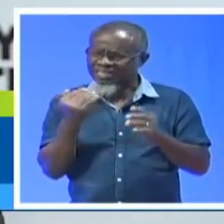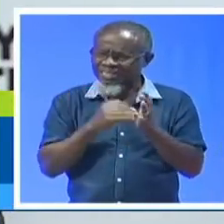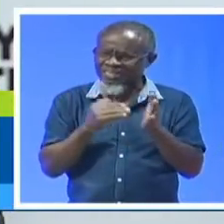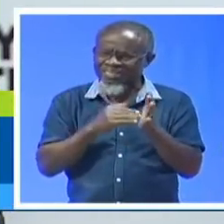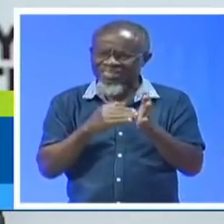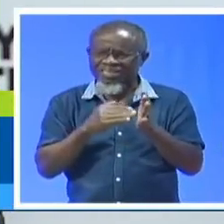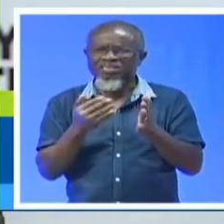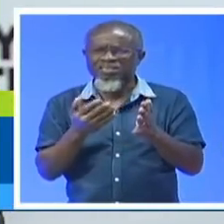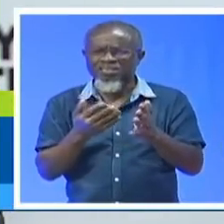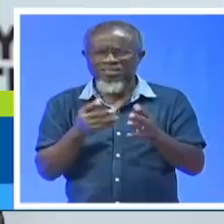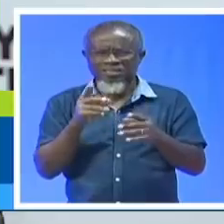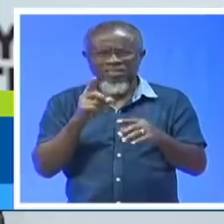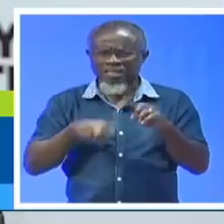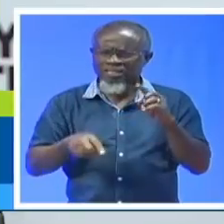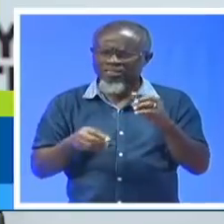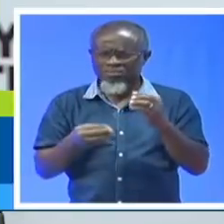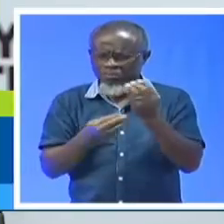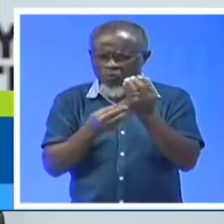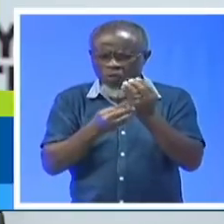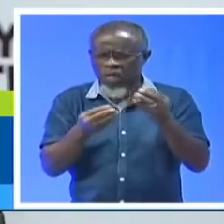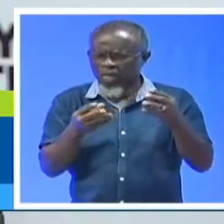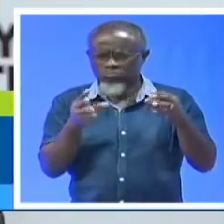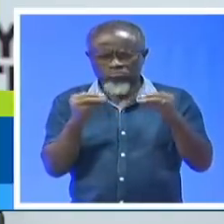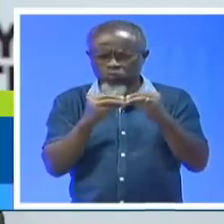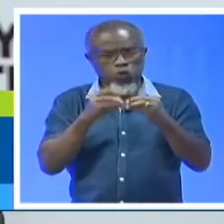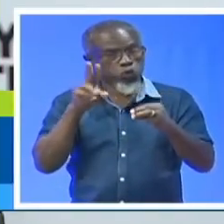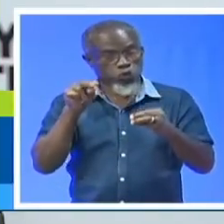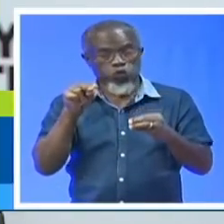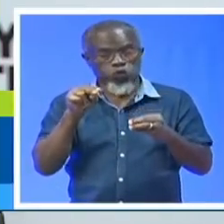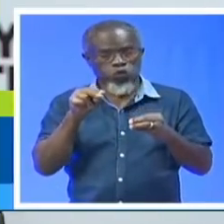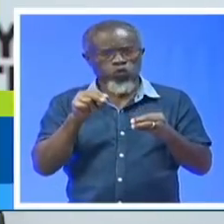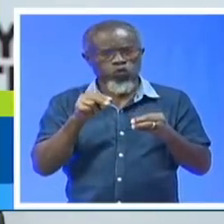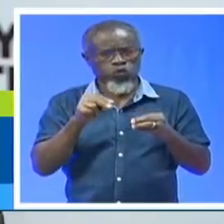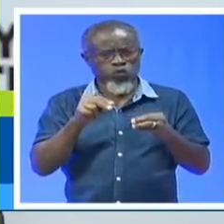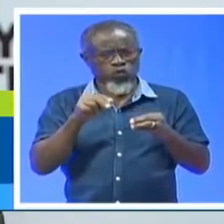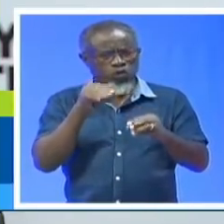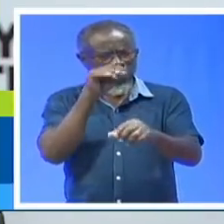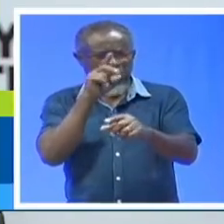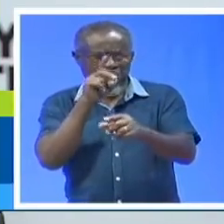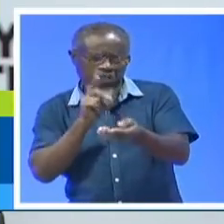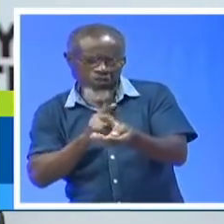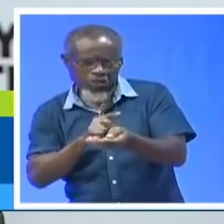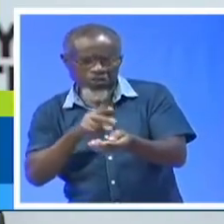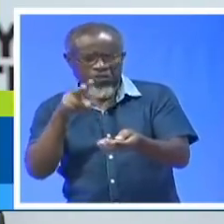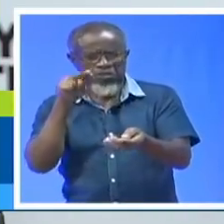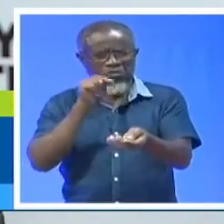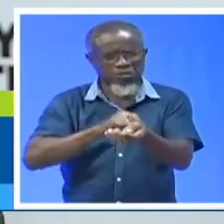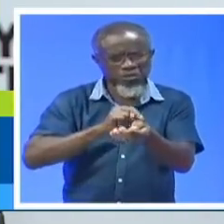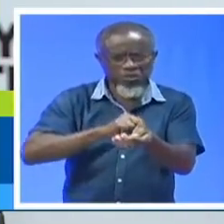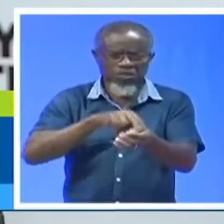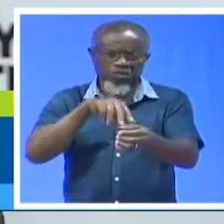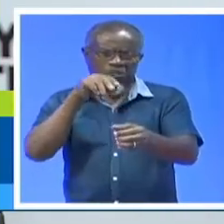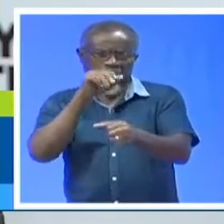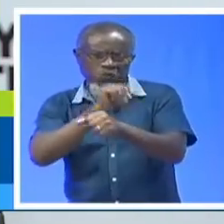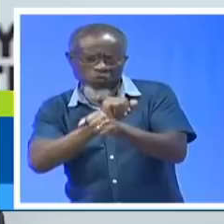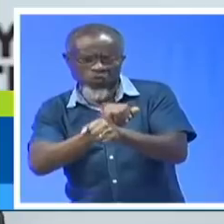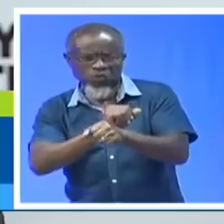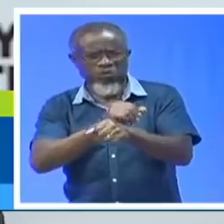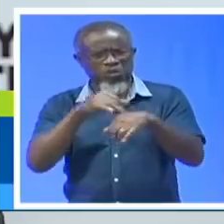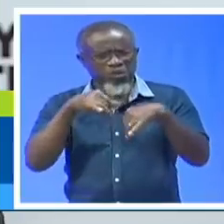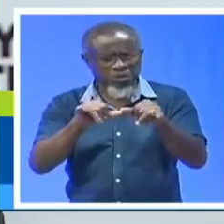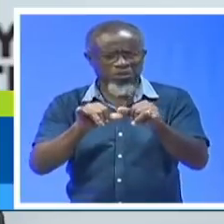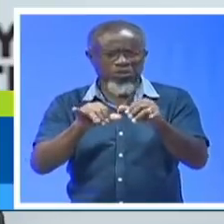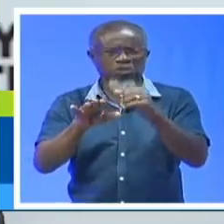There's nothing more I could add about frontline workers. We cherish them. We protect them with